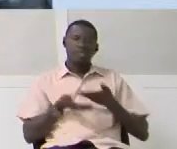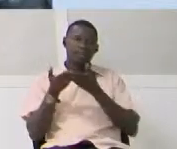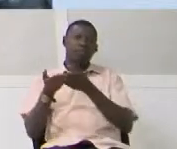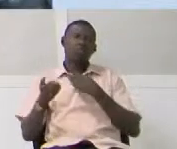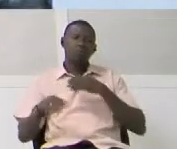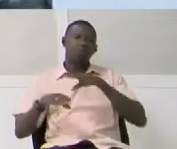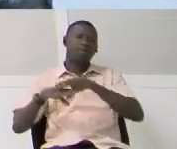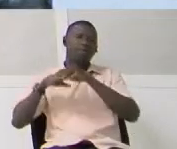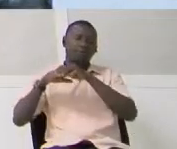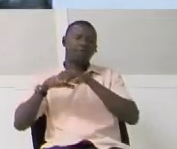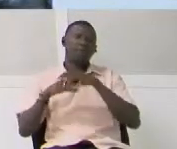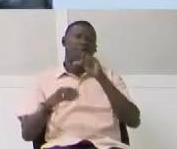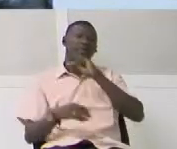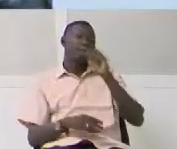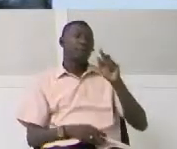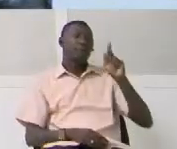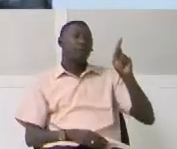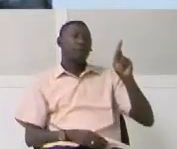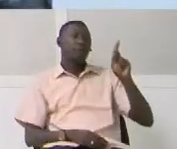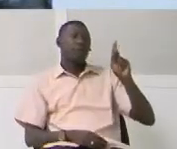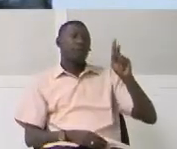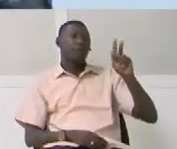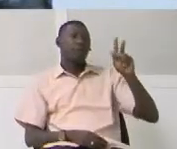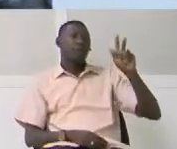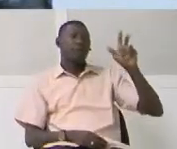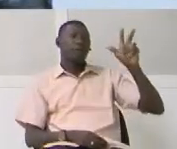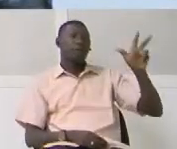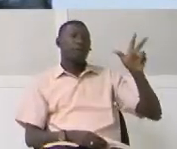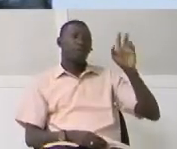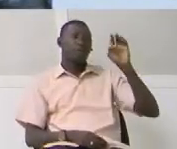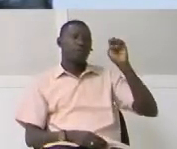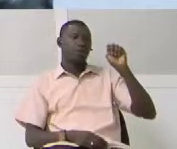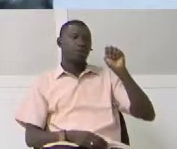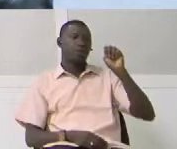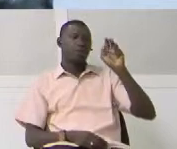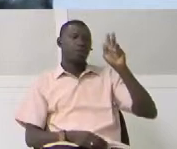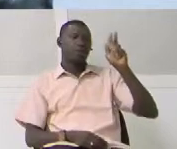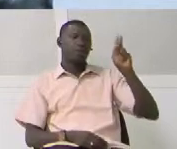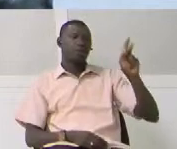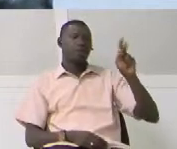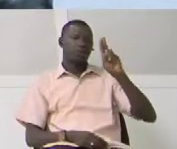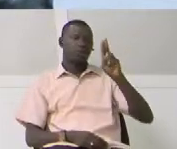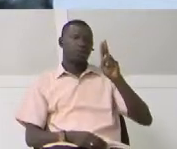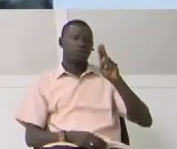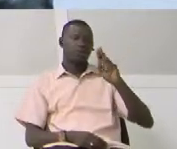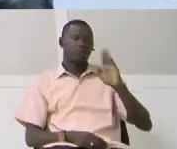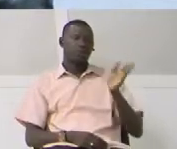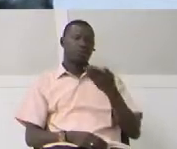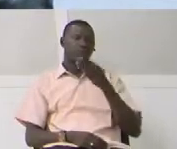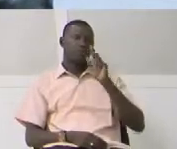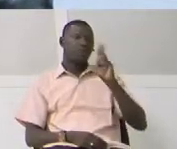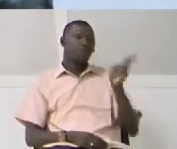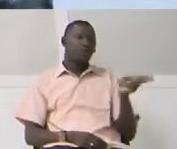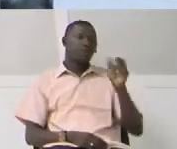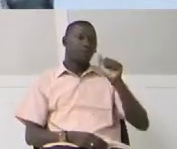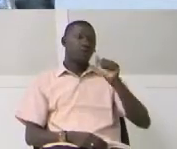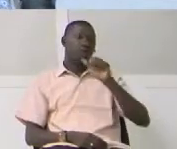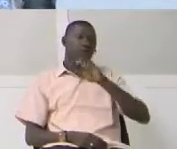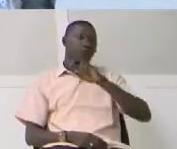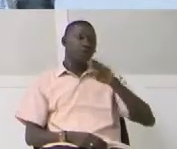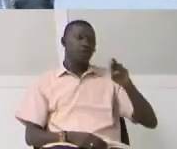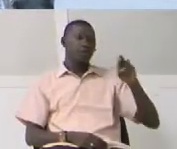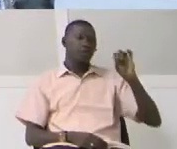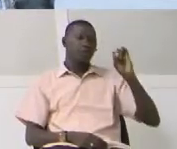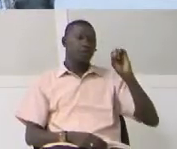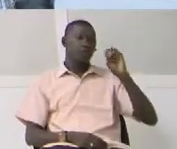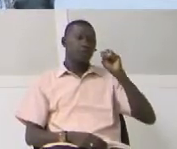my boys called Kuweku Harris. So no la contacté ko ne ko mu indil ma len ngira gaawé because gaawé la dañ ma oné ma